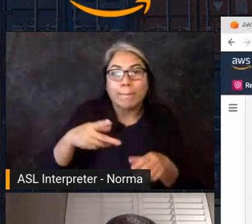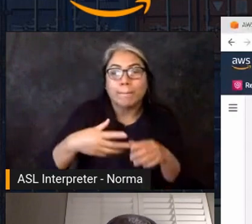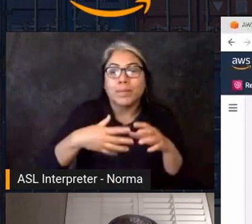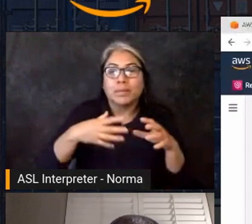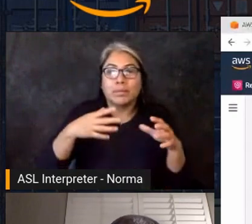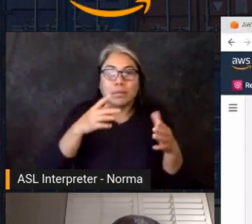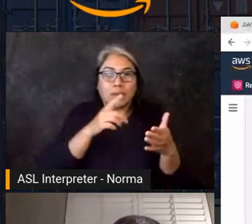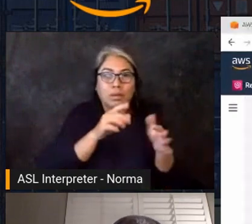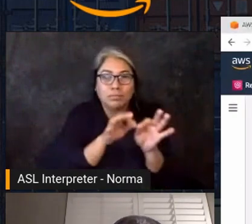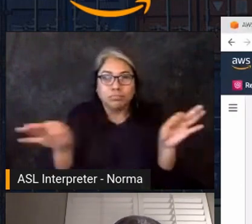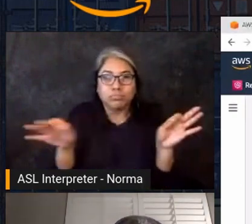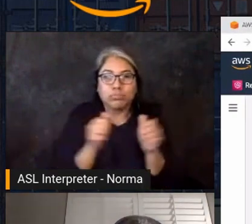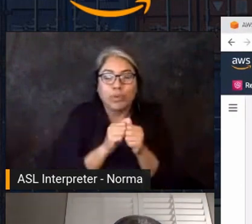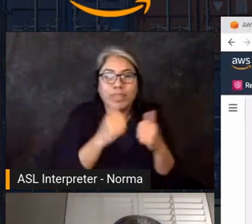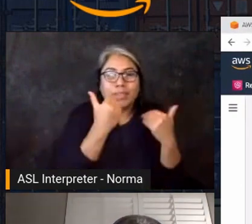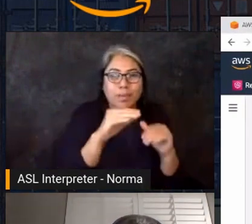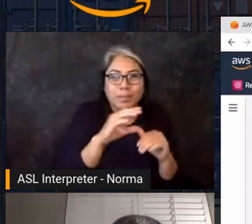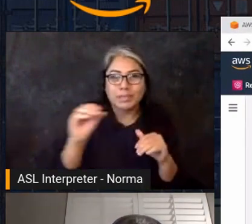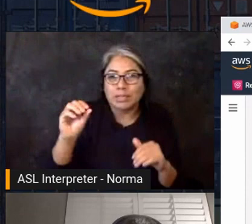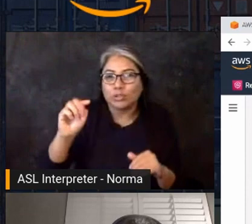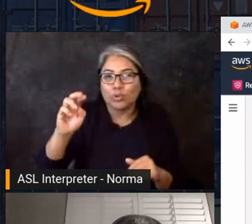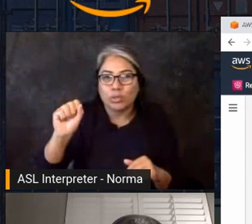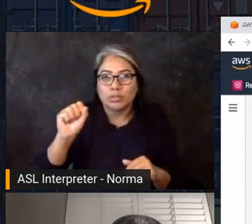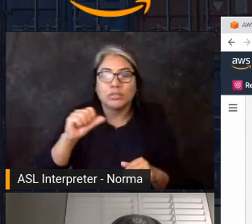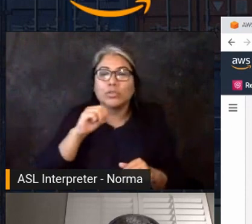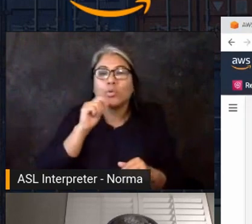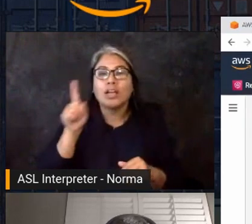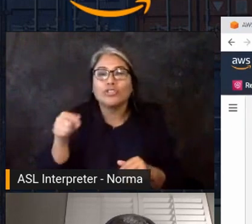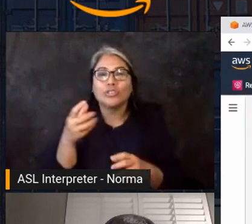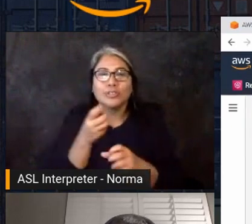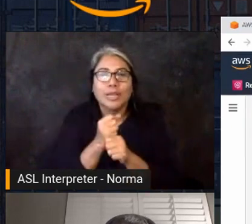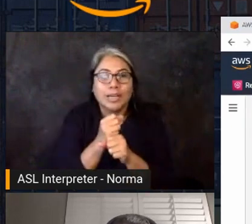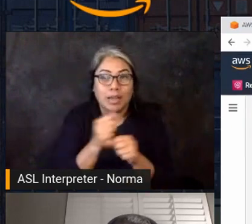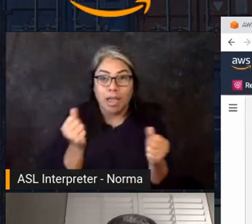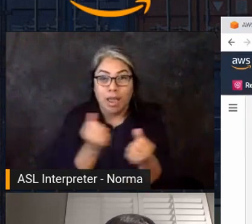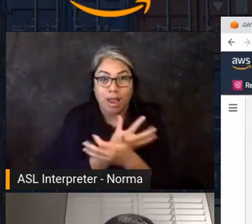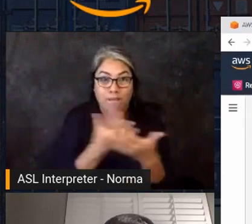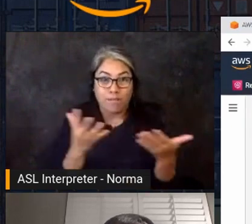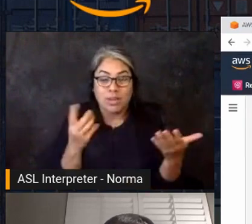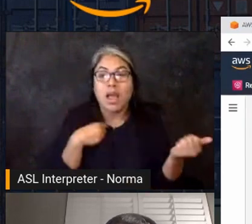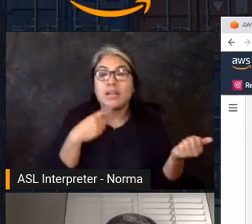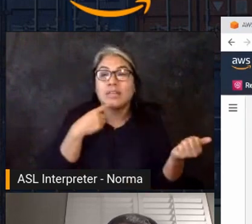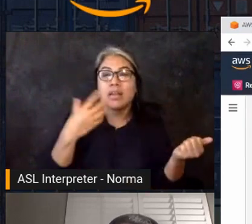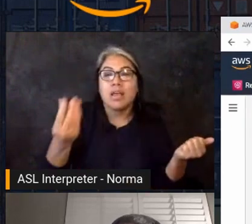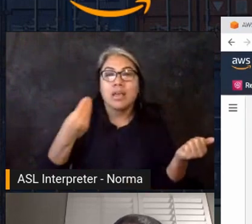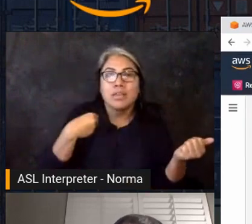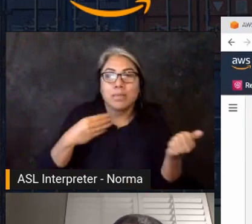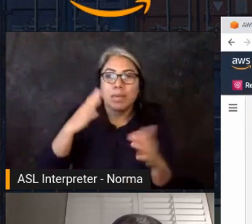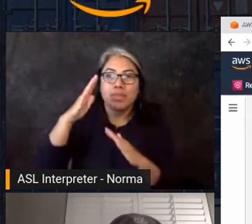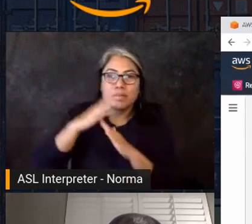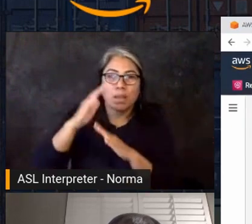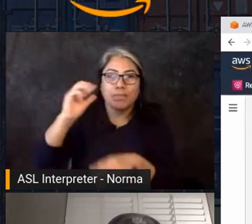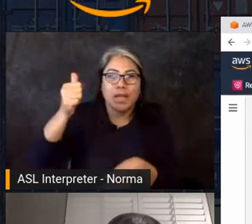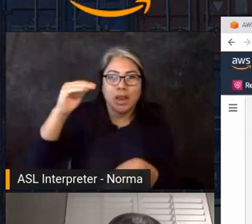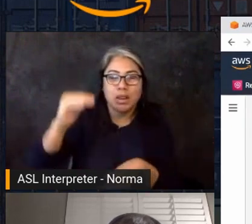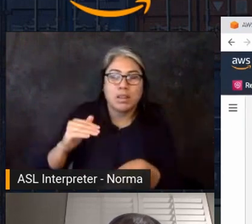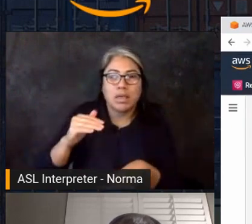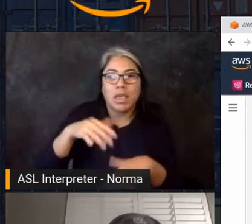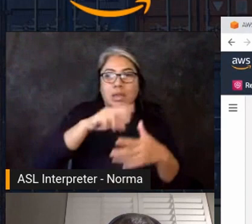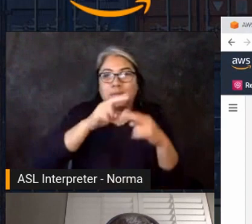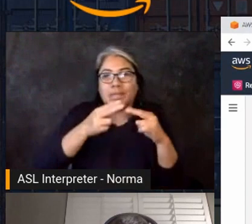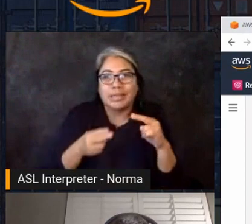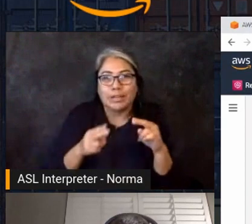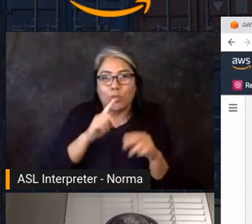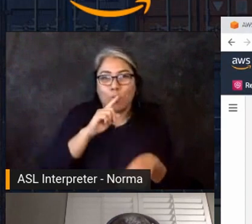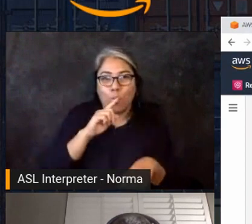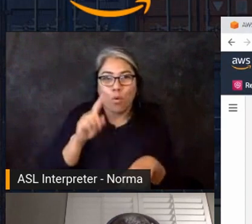sorts. So instead of just giving me the everything, I can say, just give me the top 10 descending order.